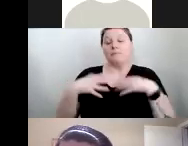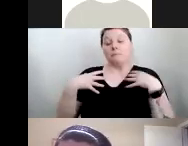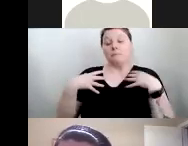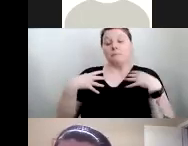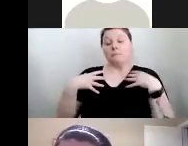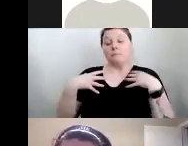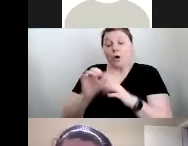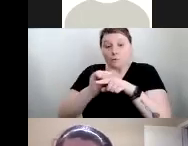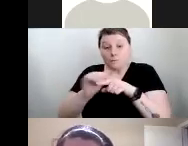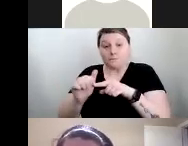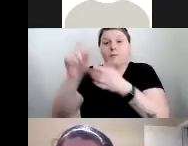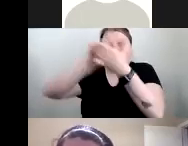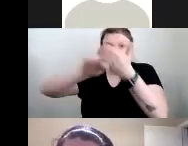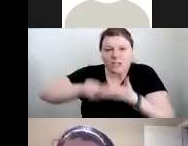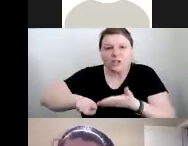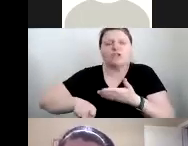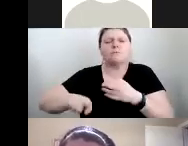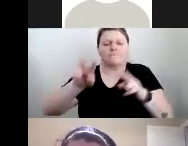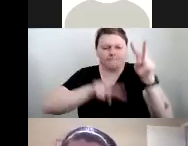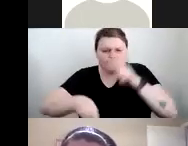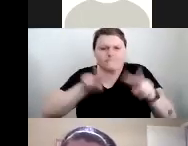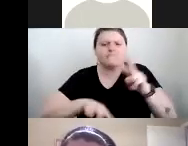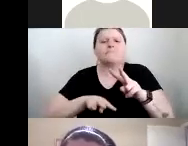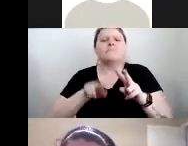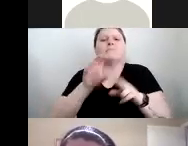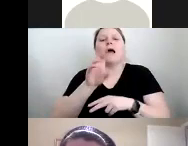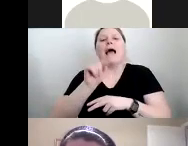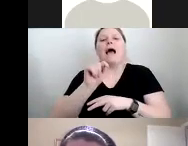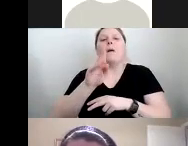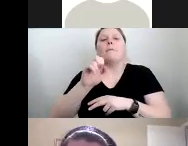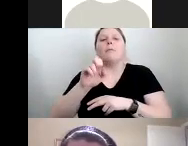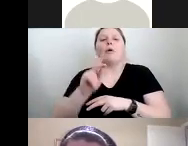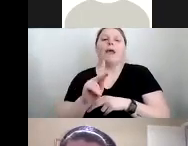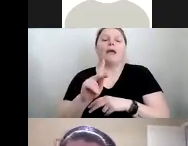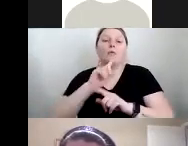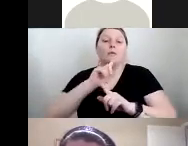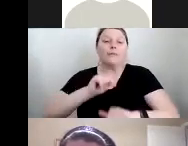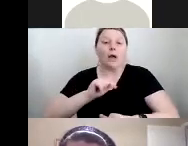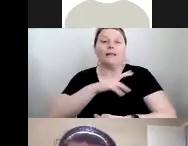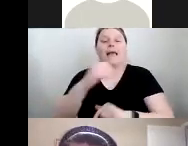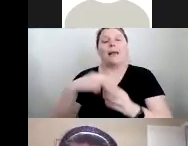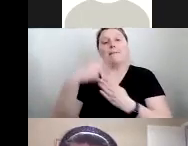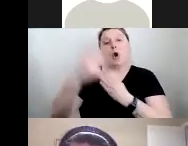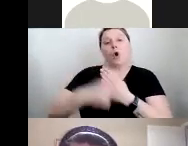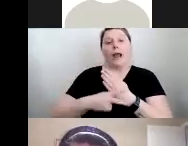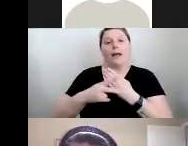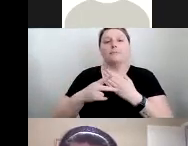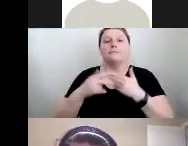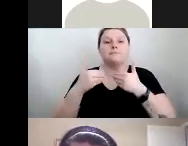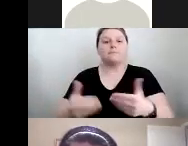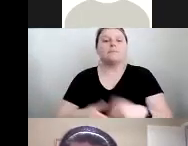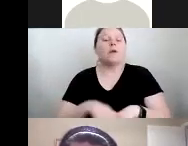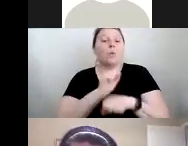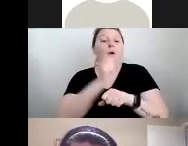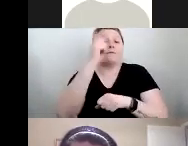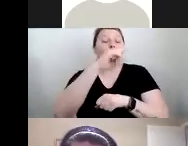research, surveillance, outbreak response, and program implementation. He has worked for the U.S. Air Force,